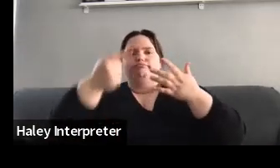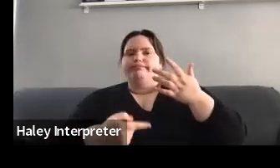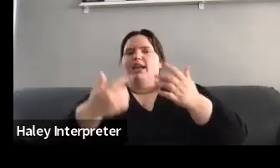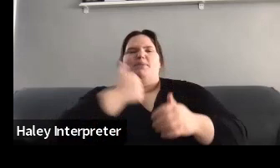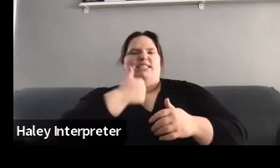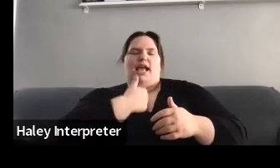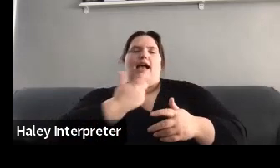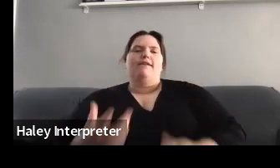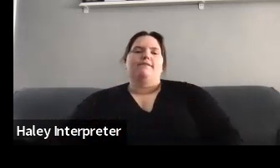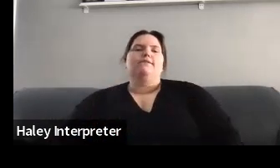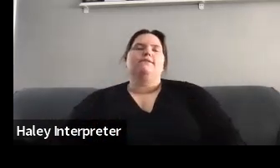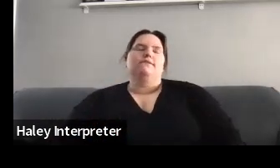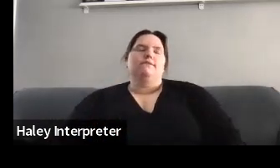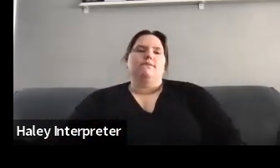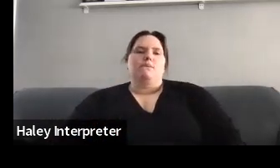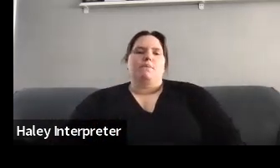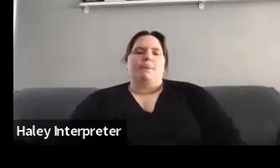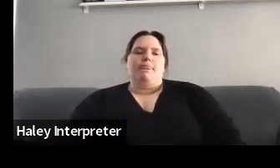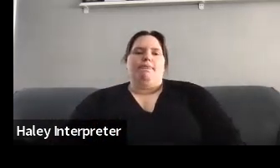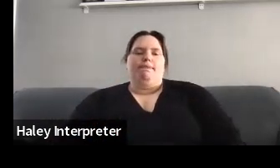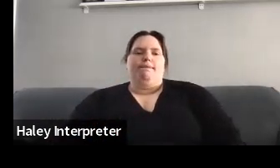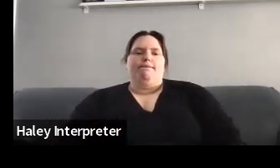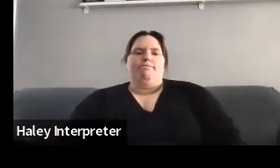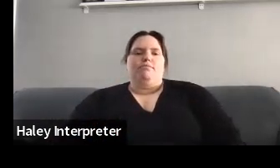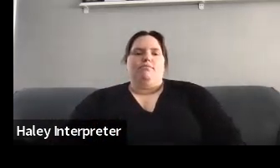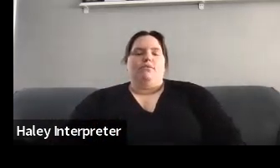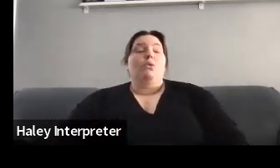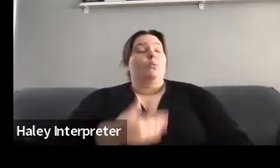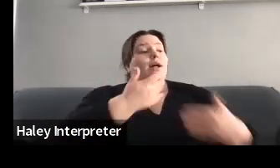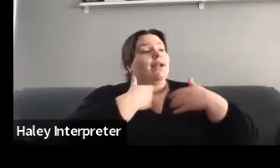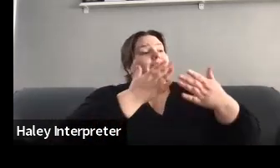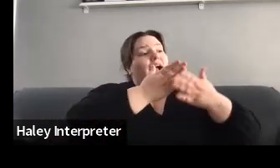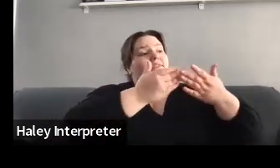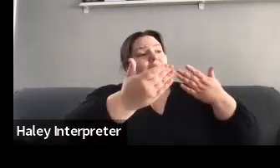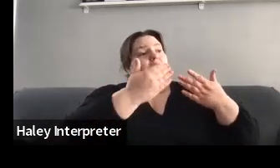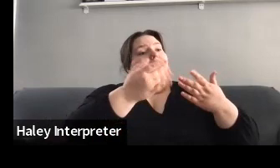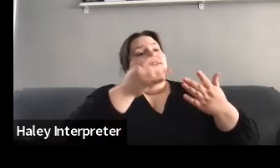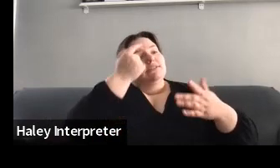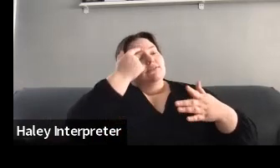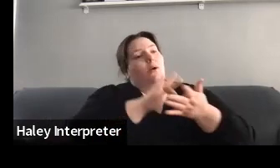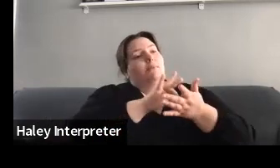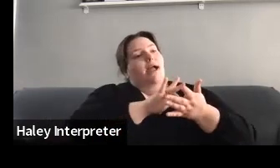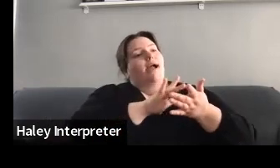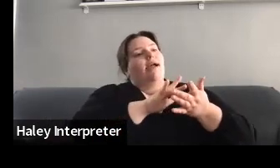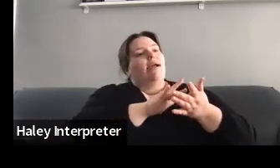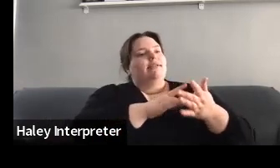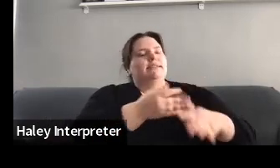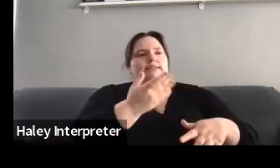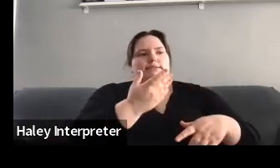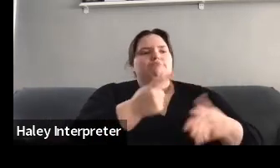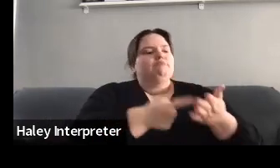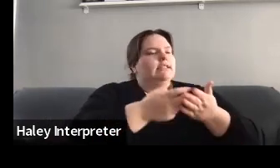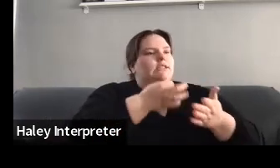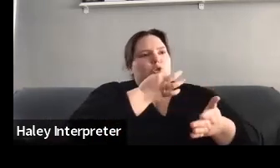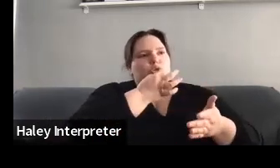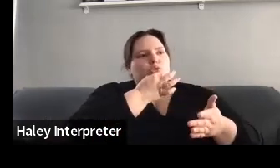myself. We do have some things for medication coming up here toward the end of the presentation. Okay, So that might hopefully- help